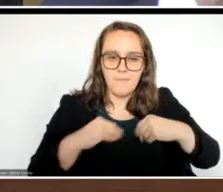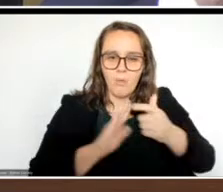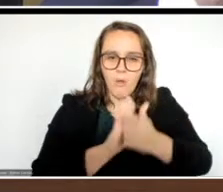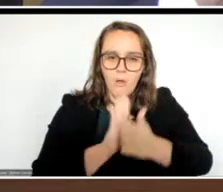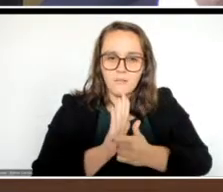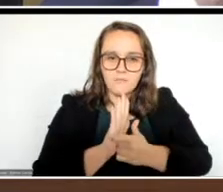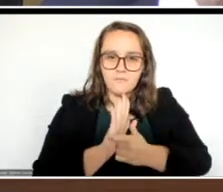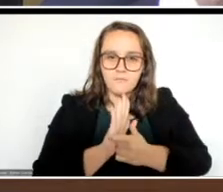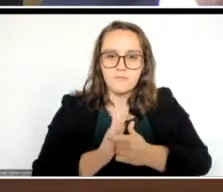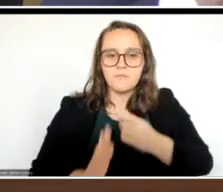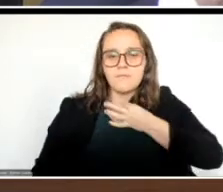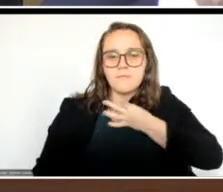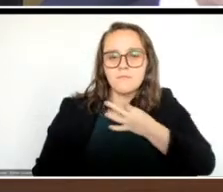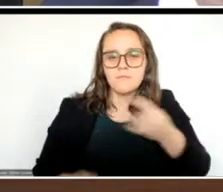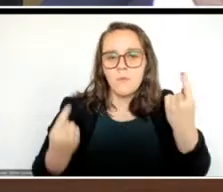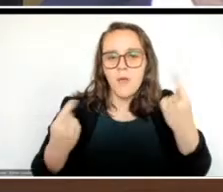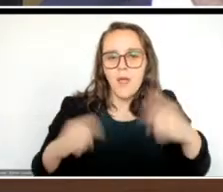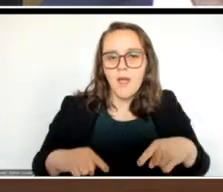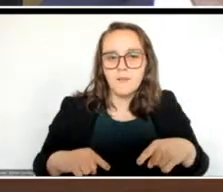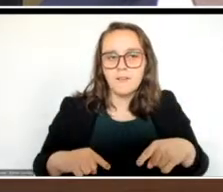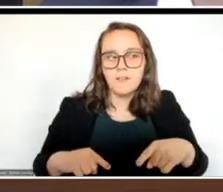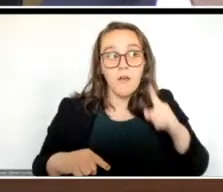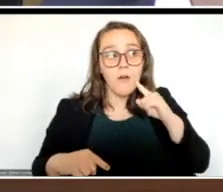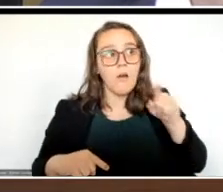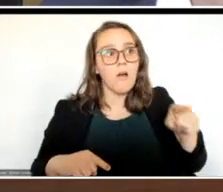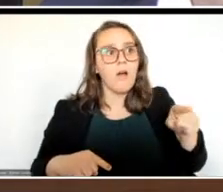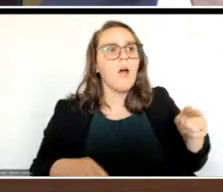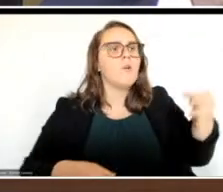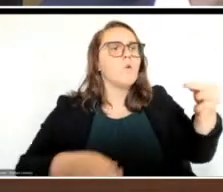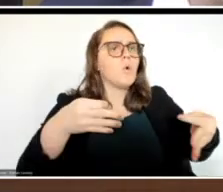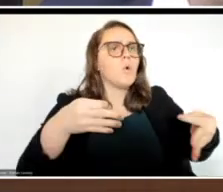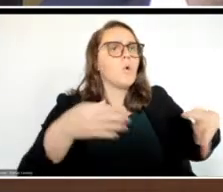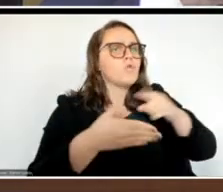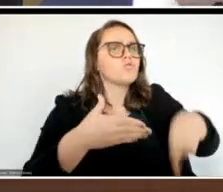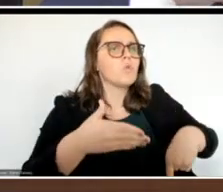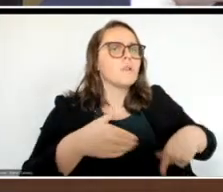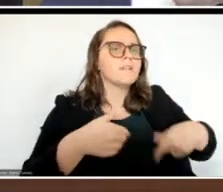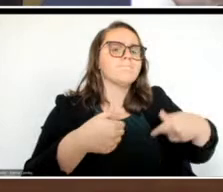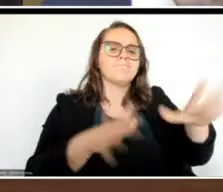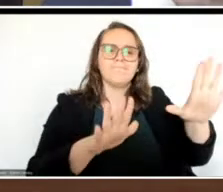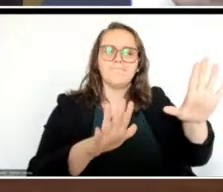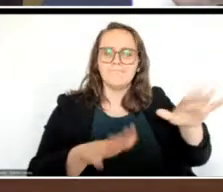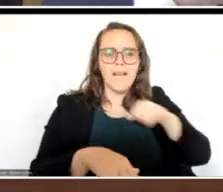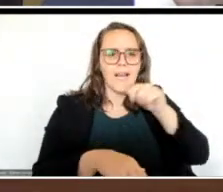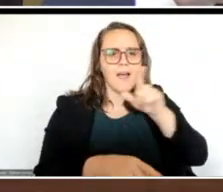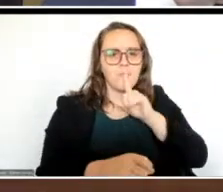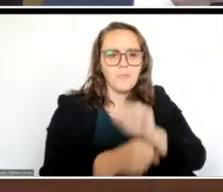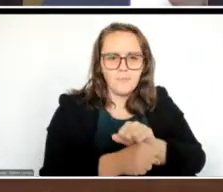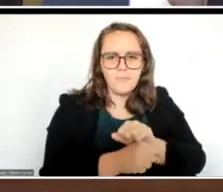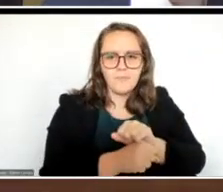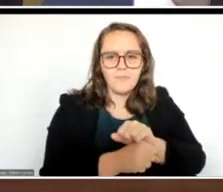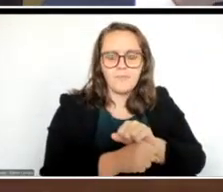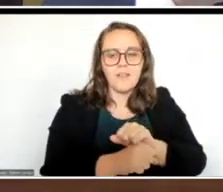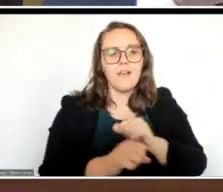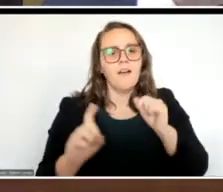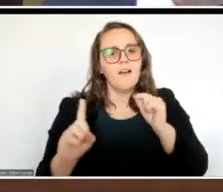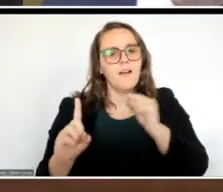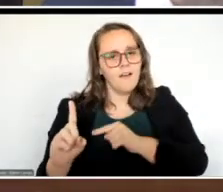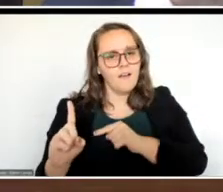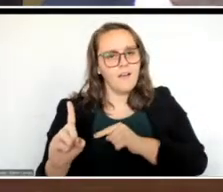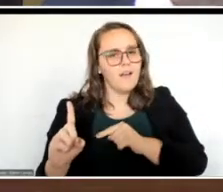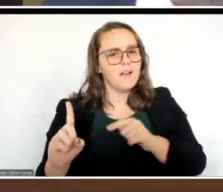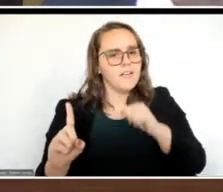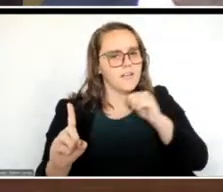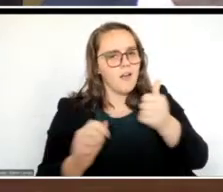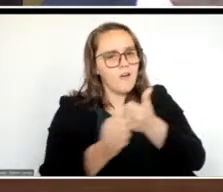president disregards the court's rulings as illegitimate, when he disregards the rule of law? That, my fellow